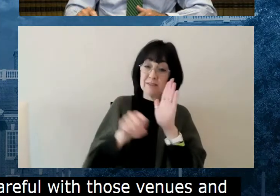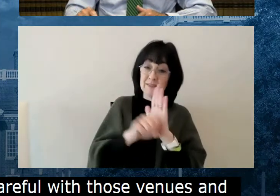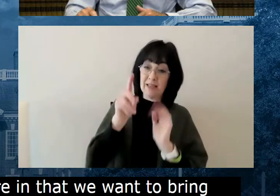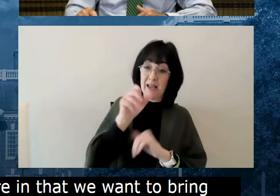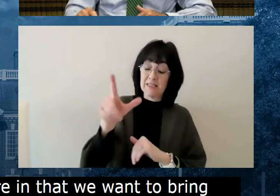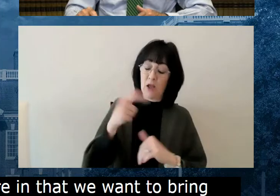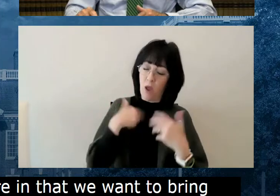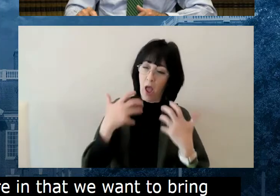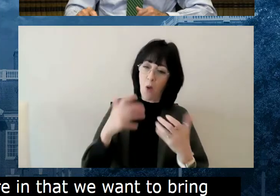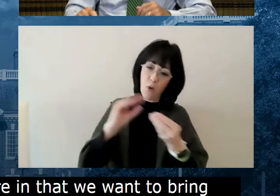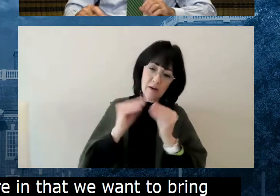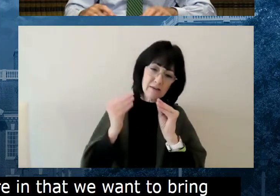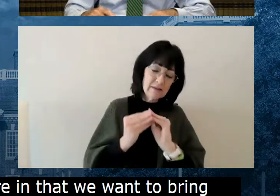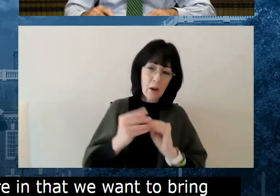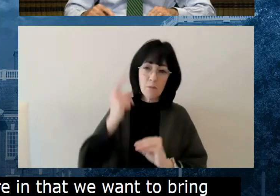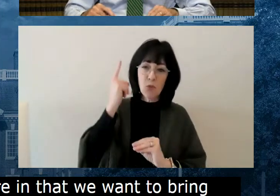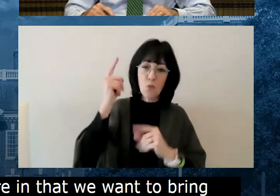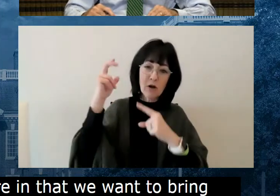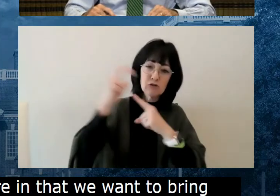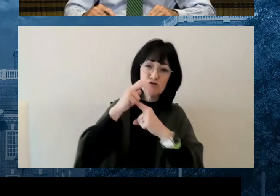and authorizing